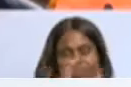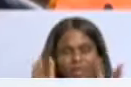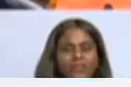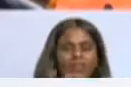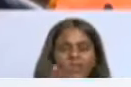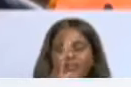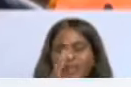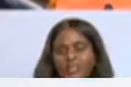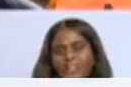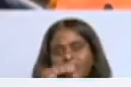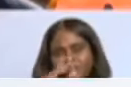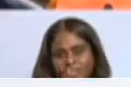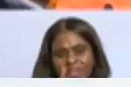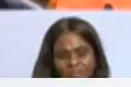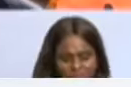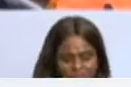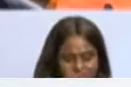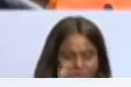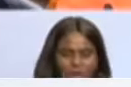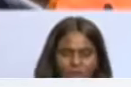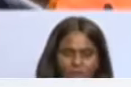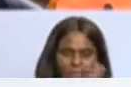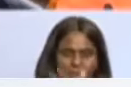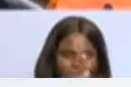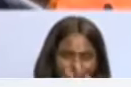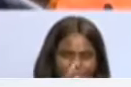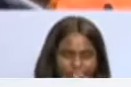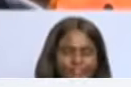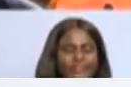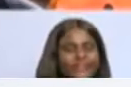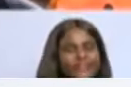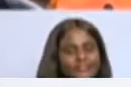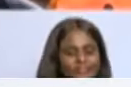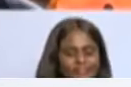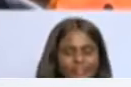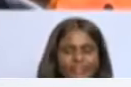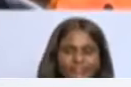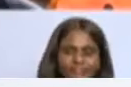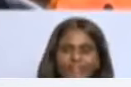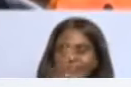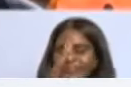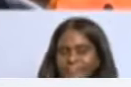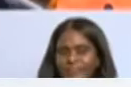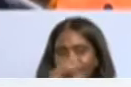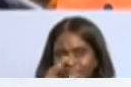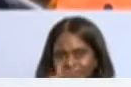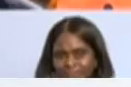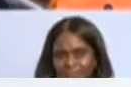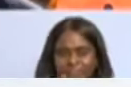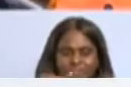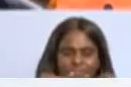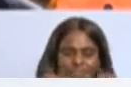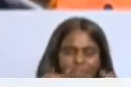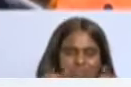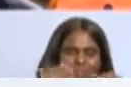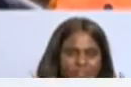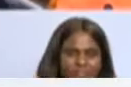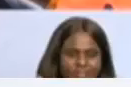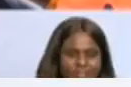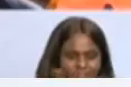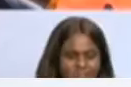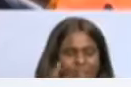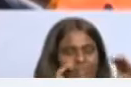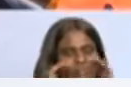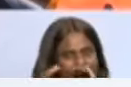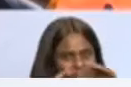Speaker. Then we are moving towards being a transport hub. Madam Speaker, the information and